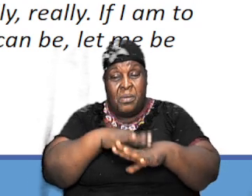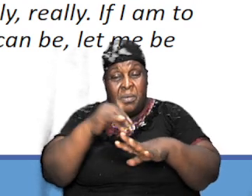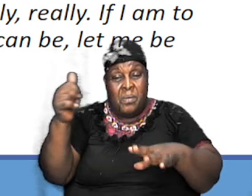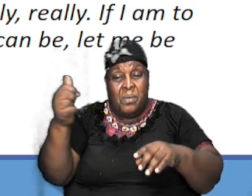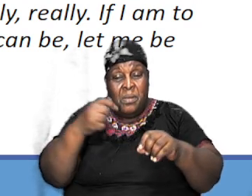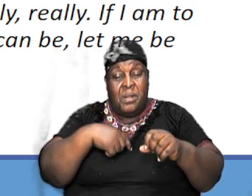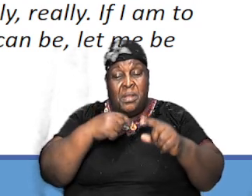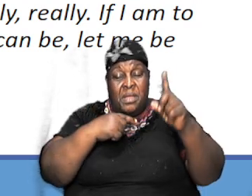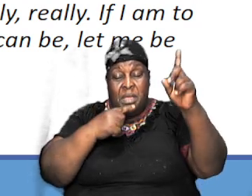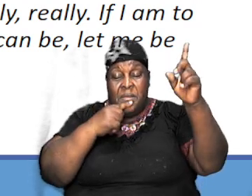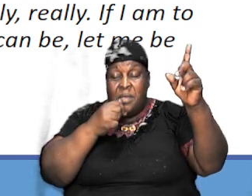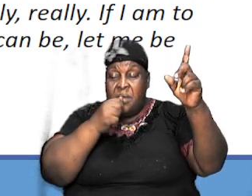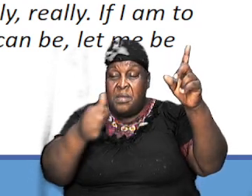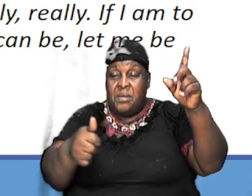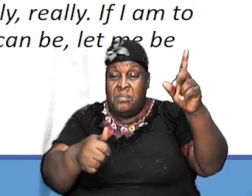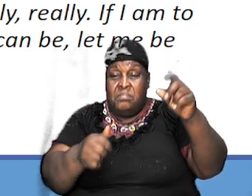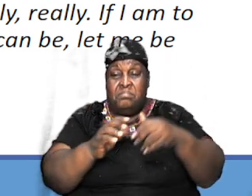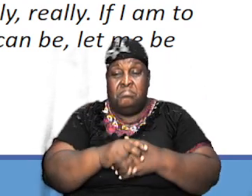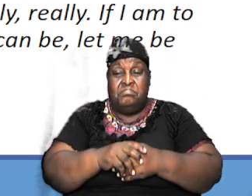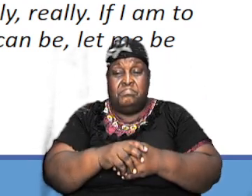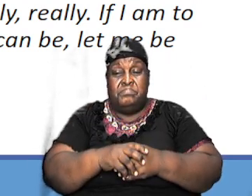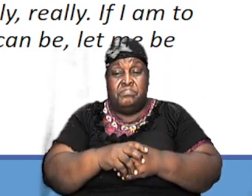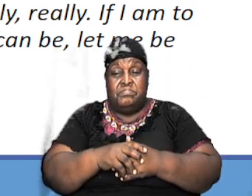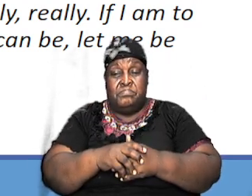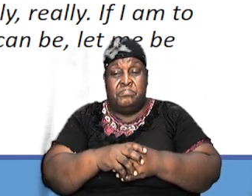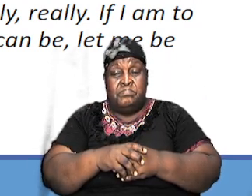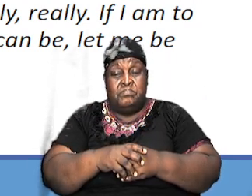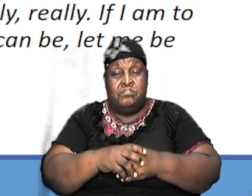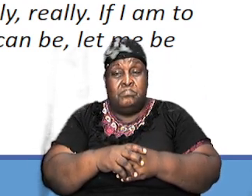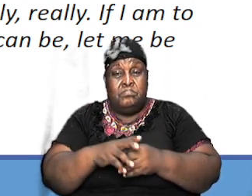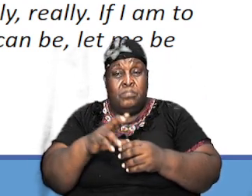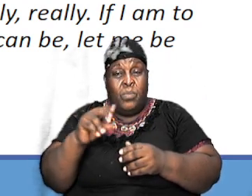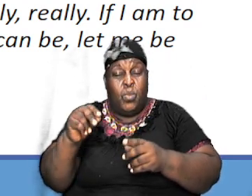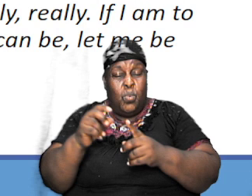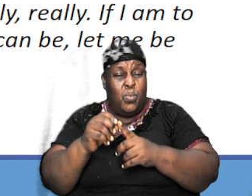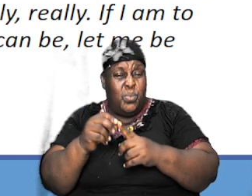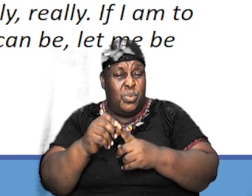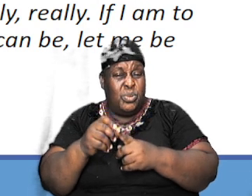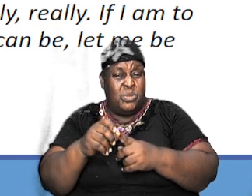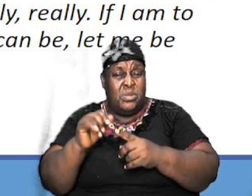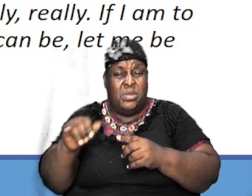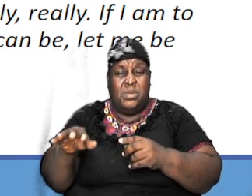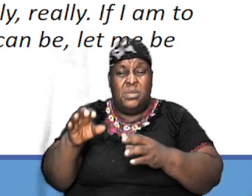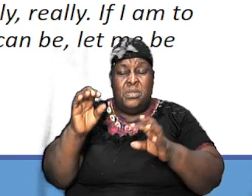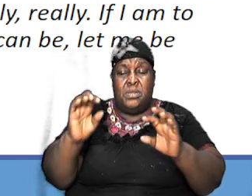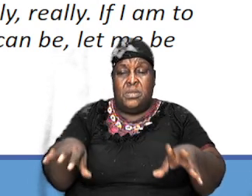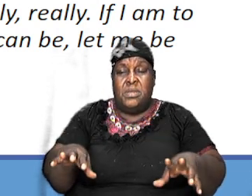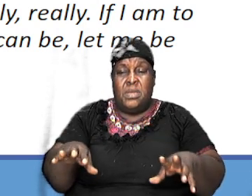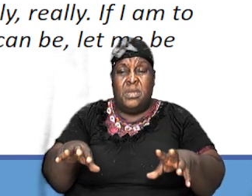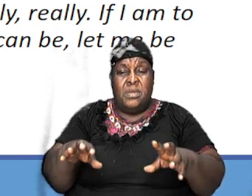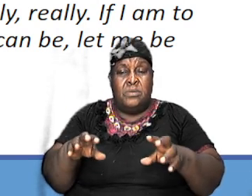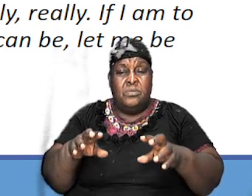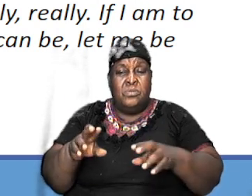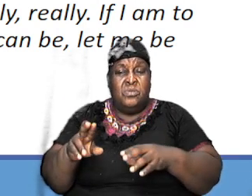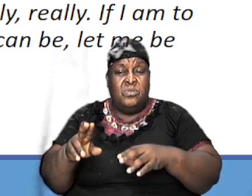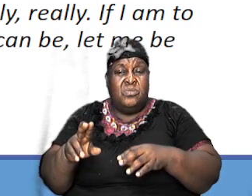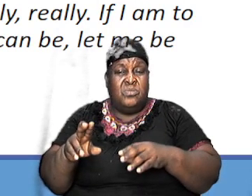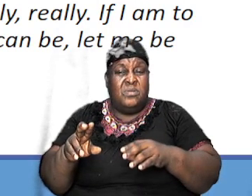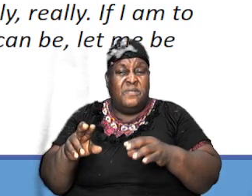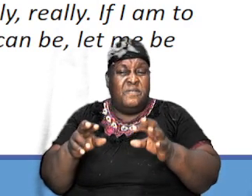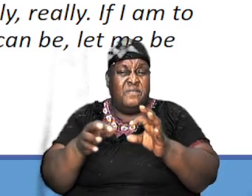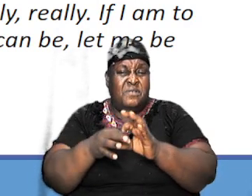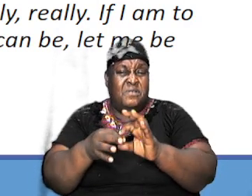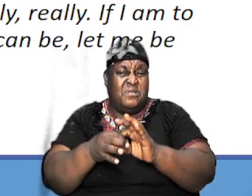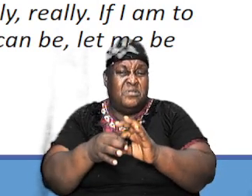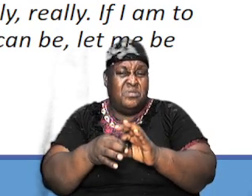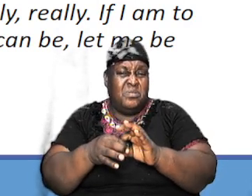writer is saying that, God is saying that, look here, there is really no words that can suitably describe who I